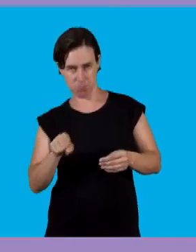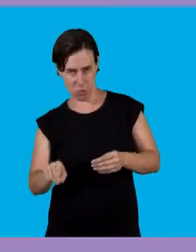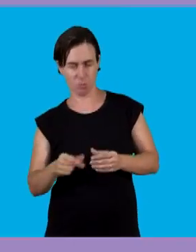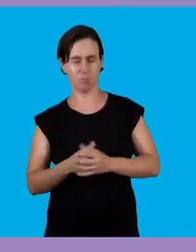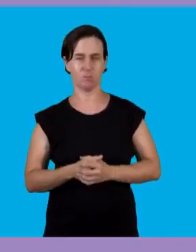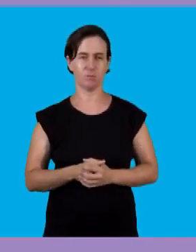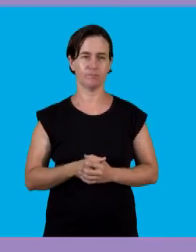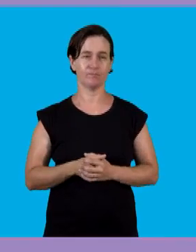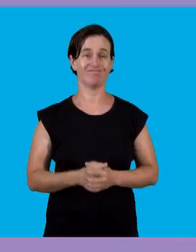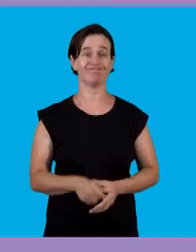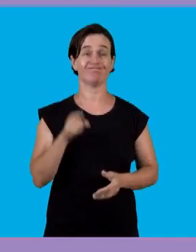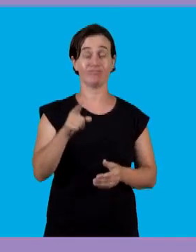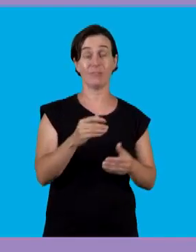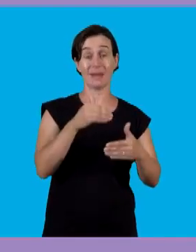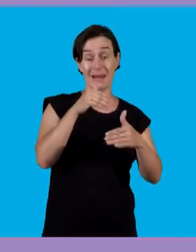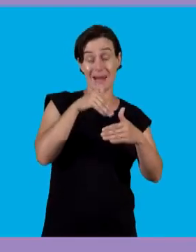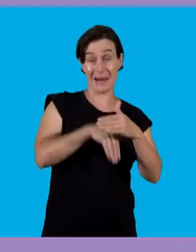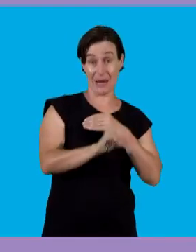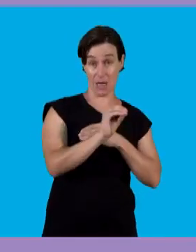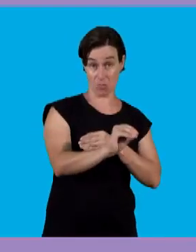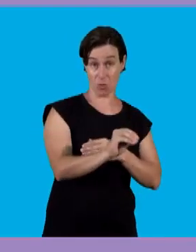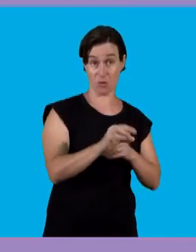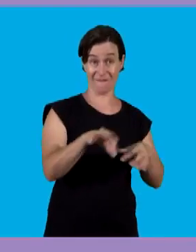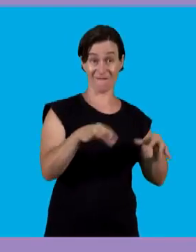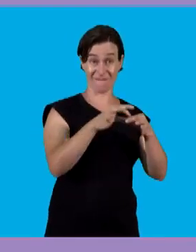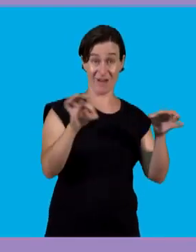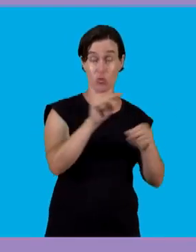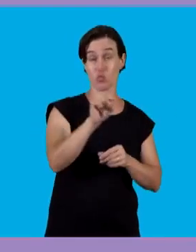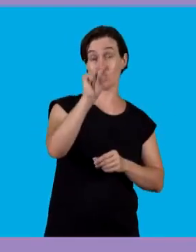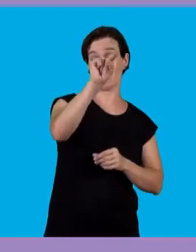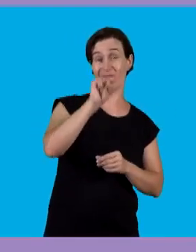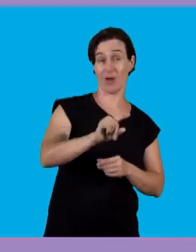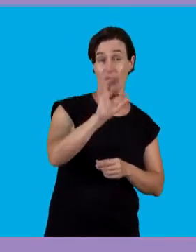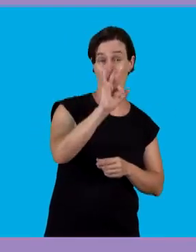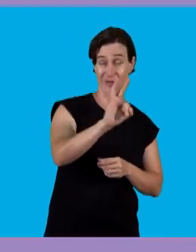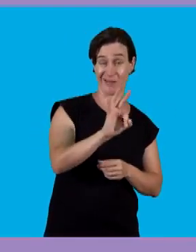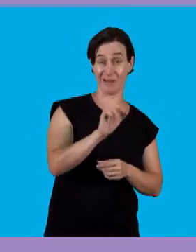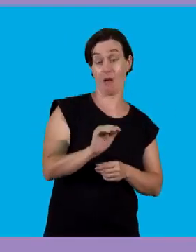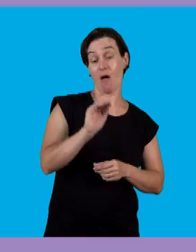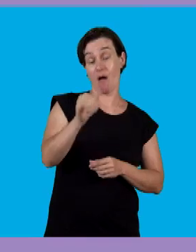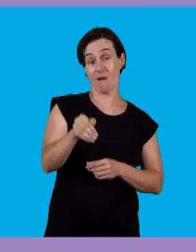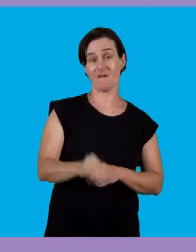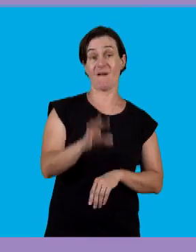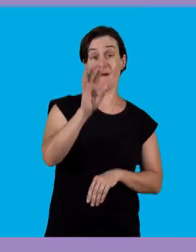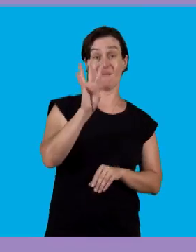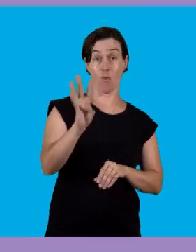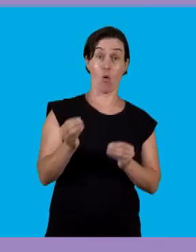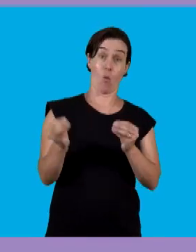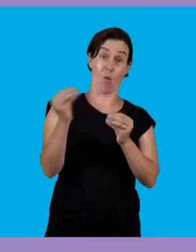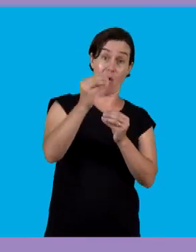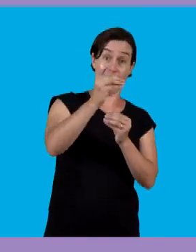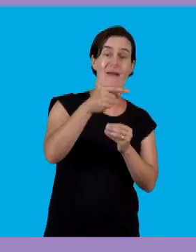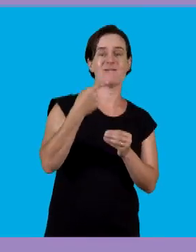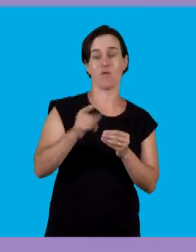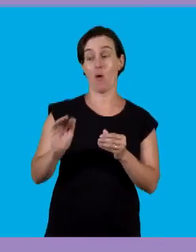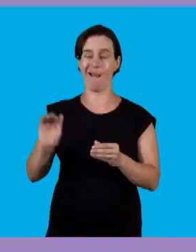says there an input value is divided by 3, and then 4 is added to that quotient to get the output